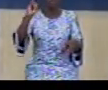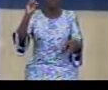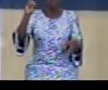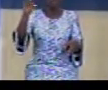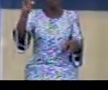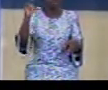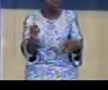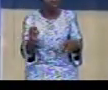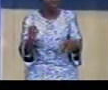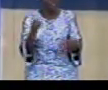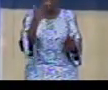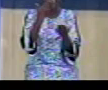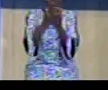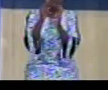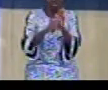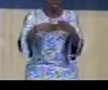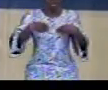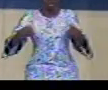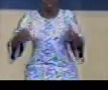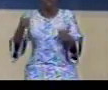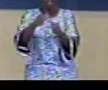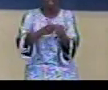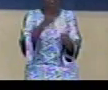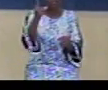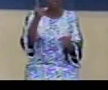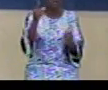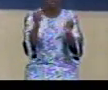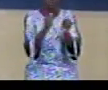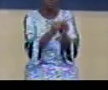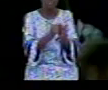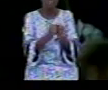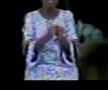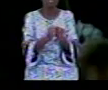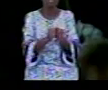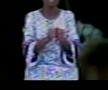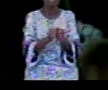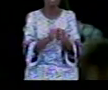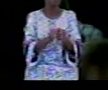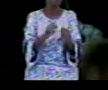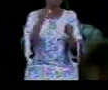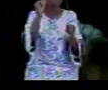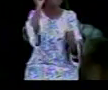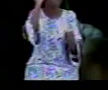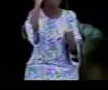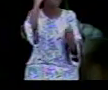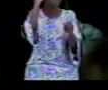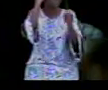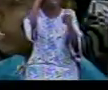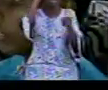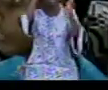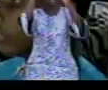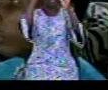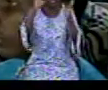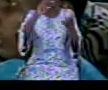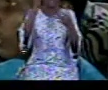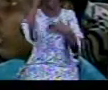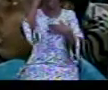with fatal sicknesses, the Lord will do it for you tonight. Amen.